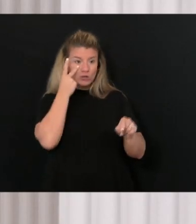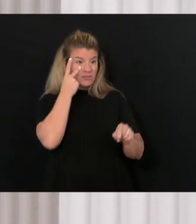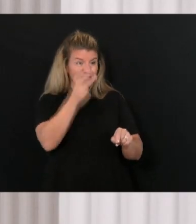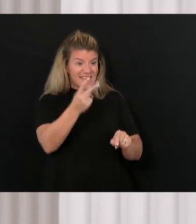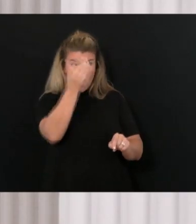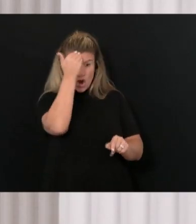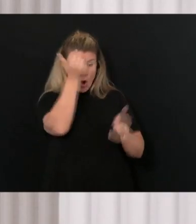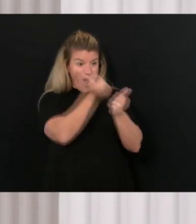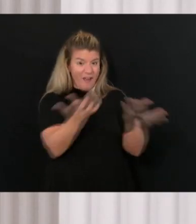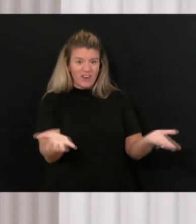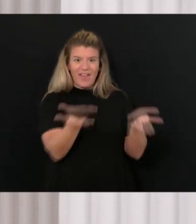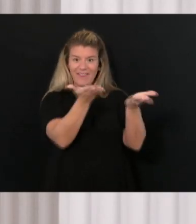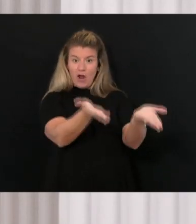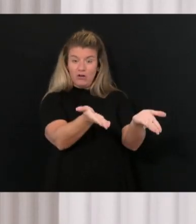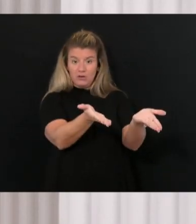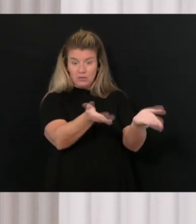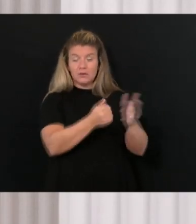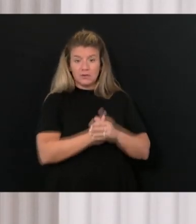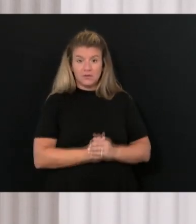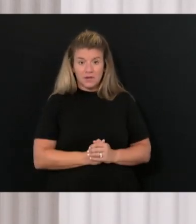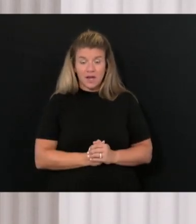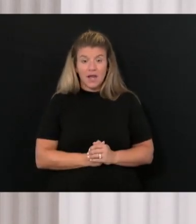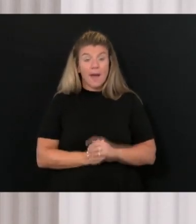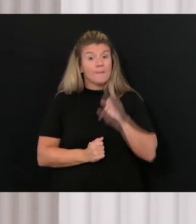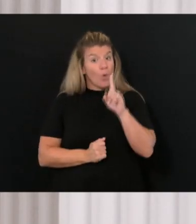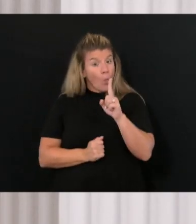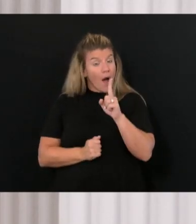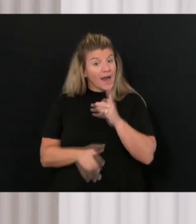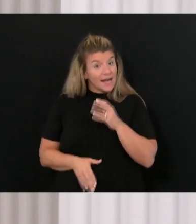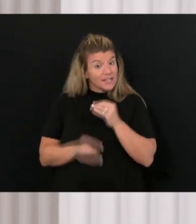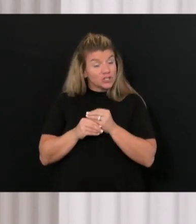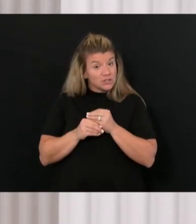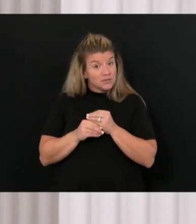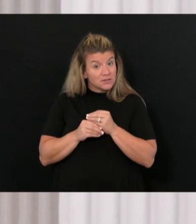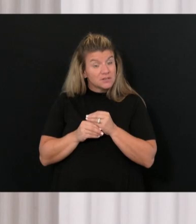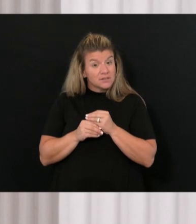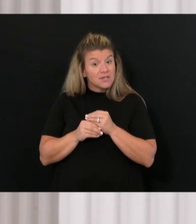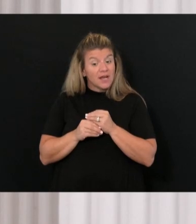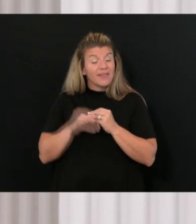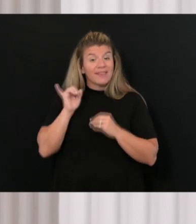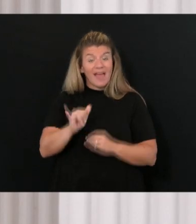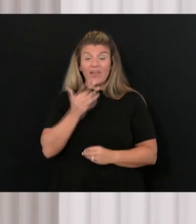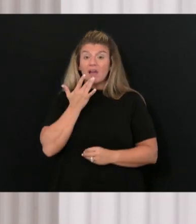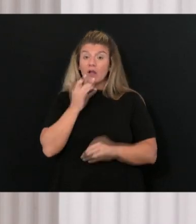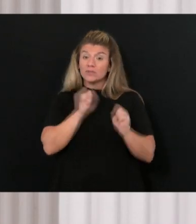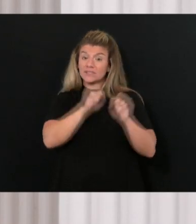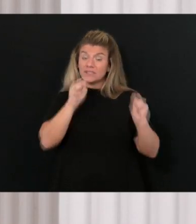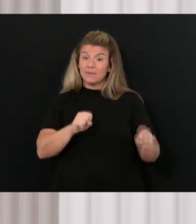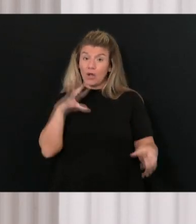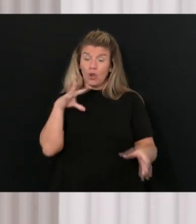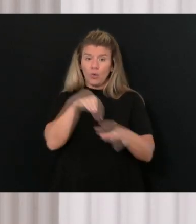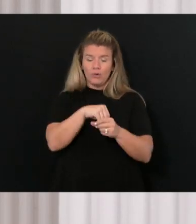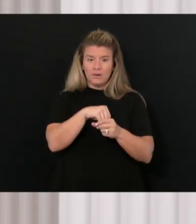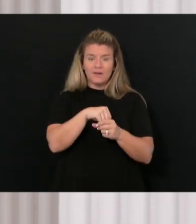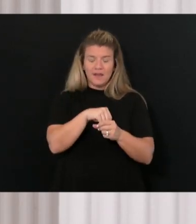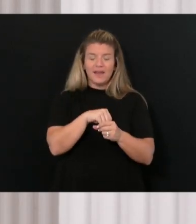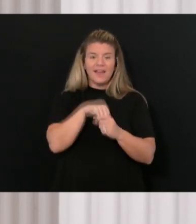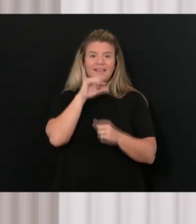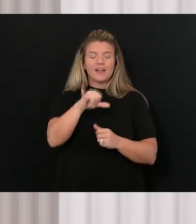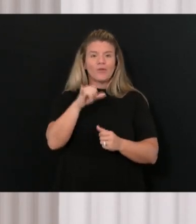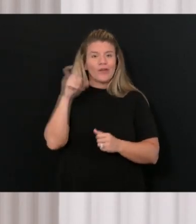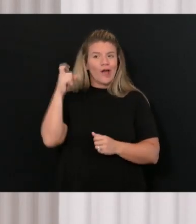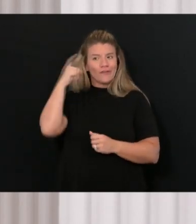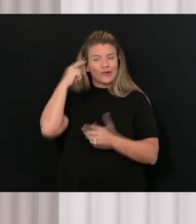know, but there's going to be one addition that the Keller coding system will include now, and it's what we heard the governor